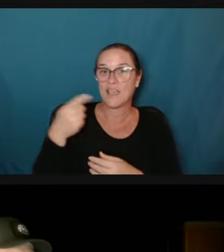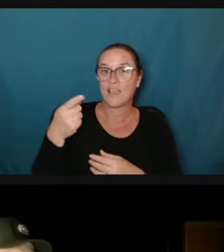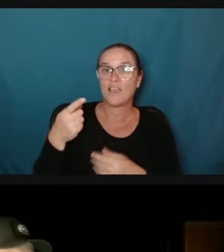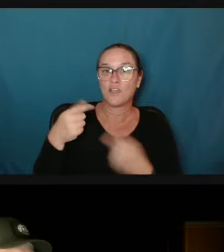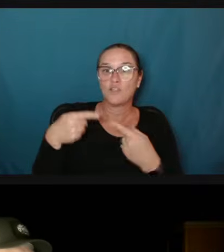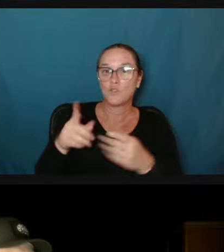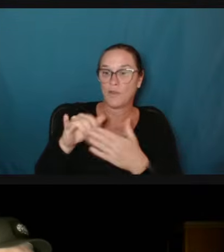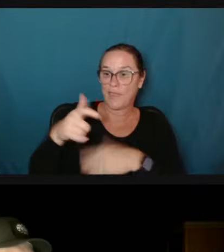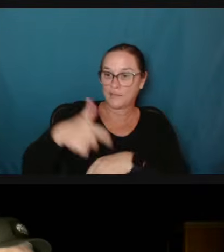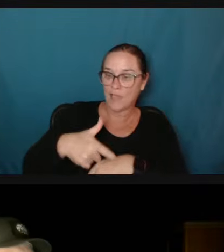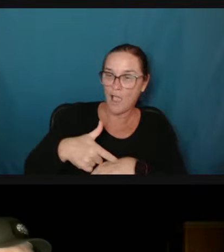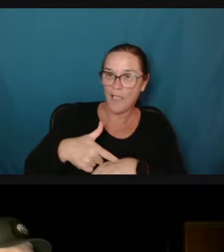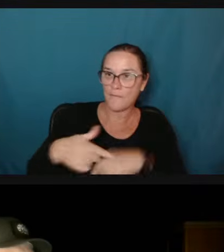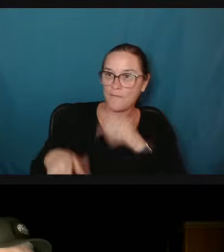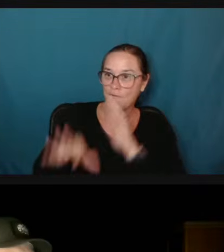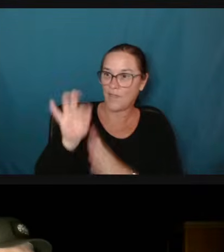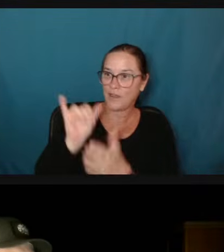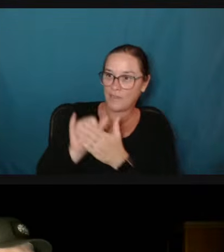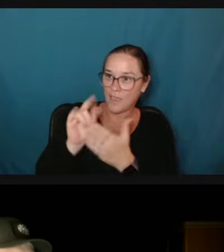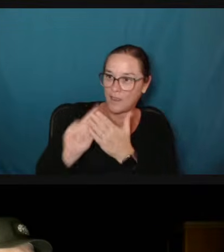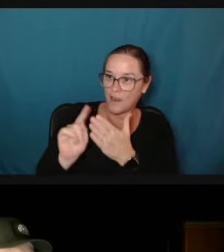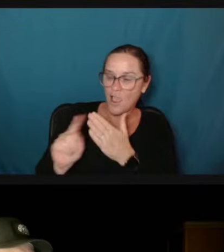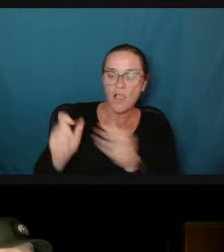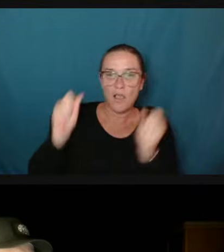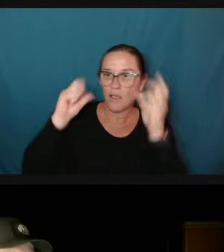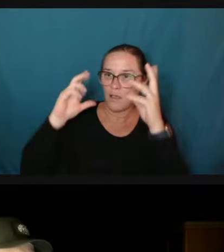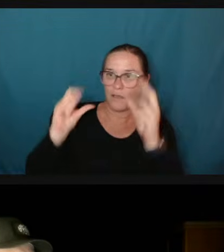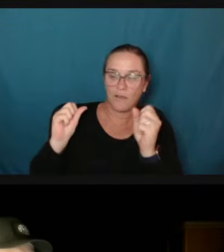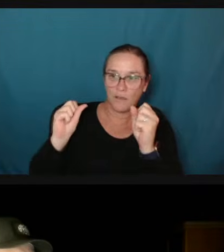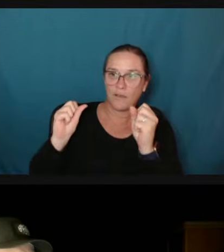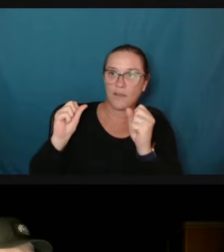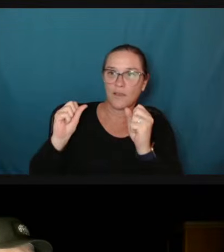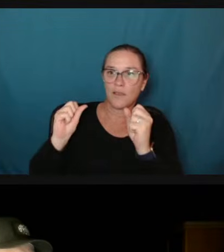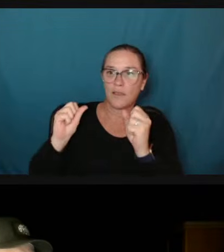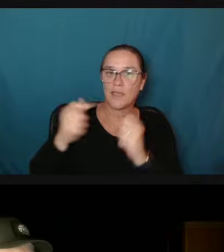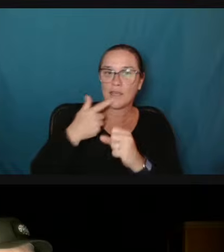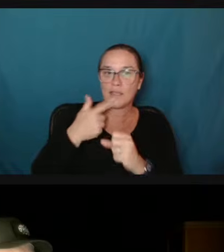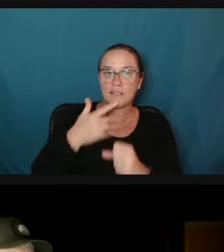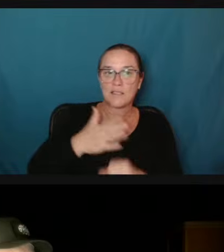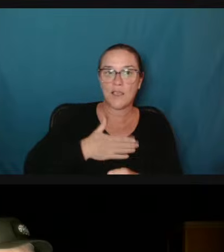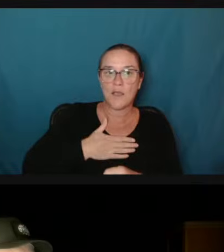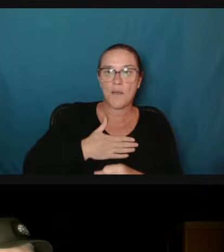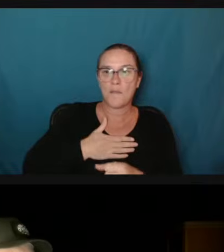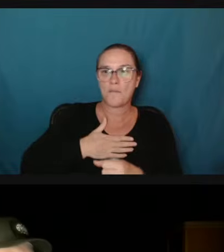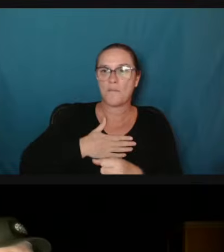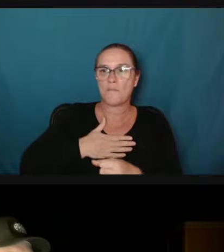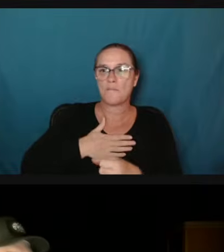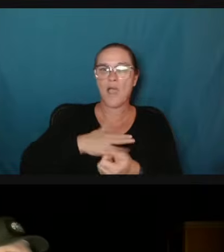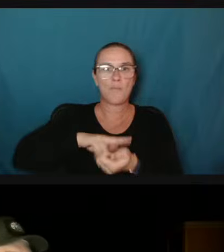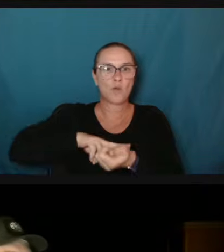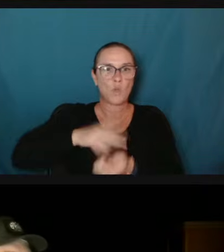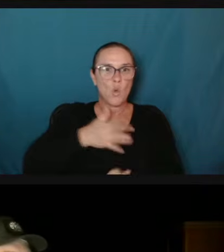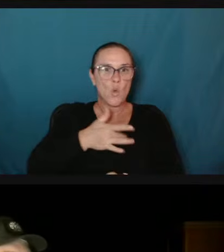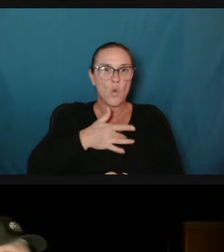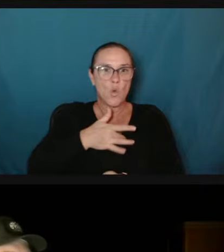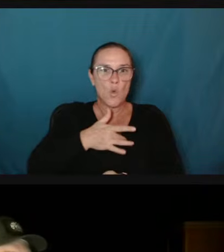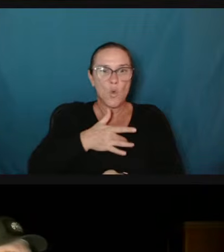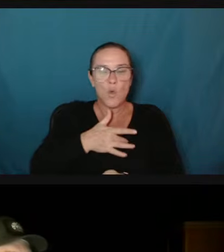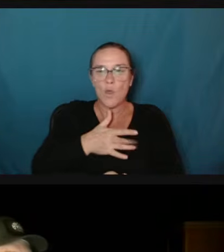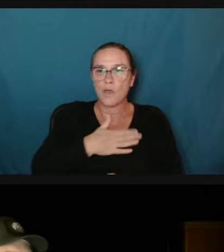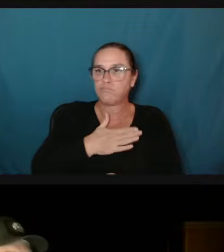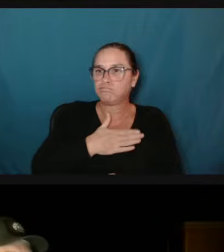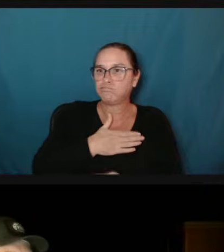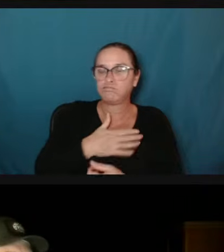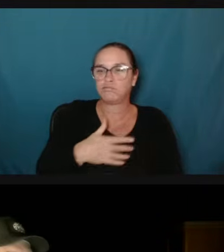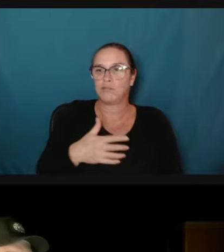time astonishing. And as he says, my pulse still races, remembering those evenings with his weighing